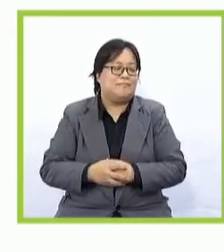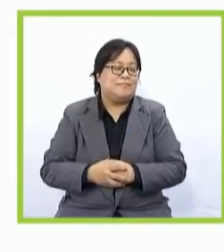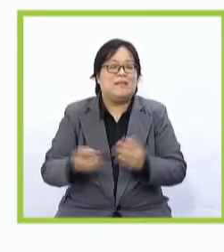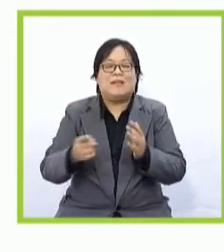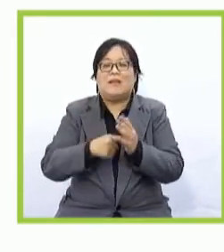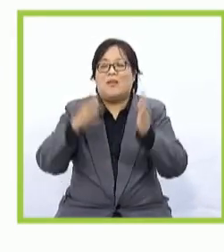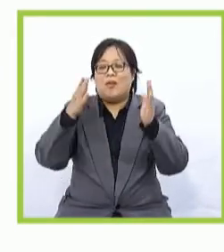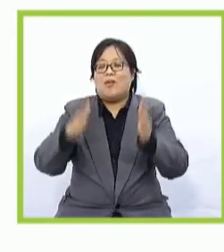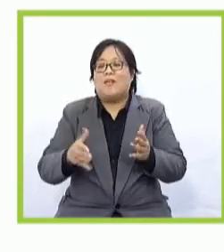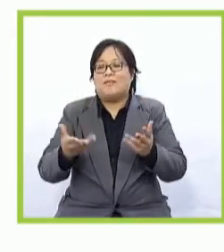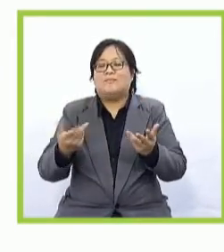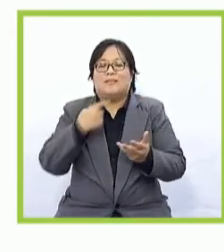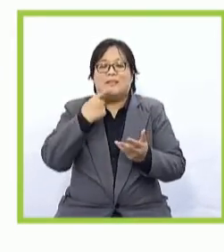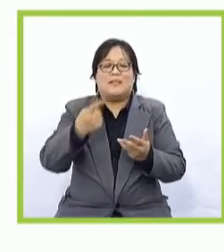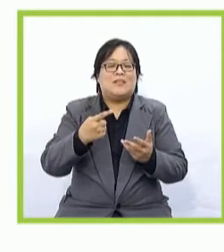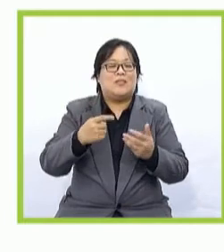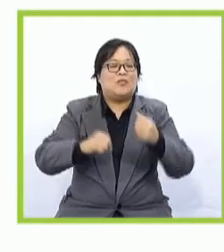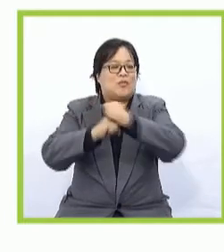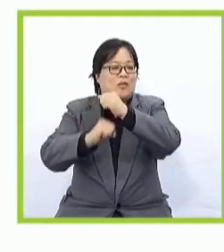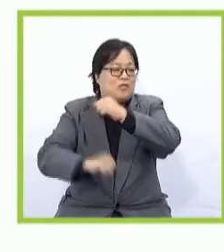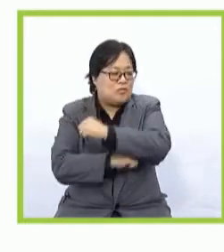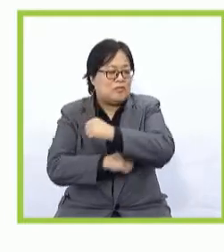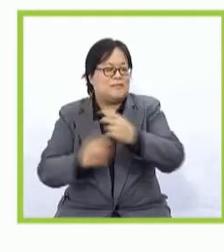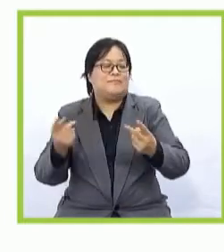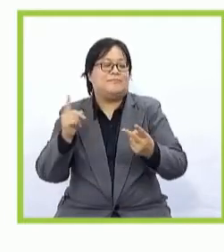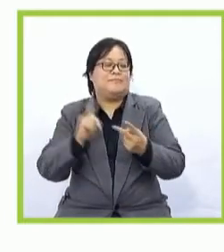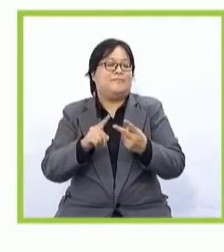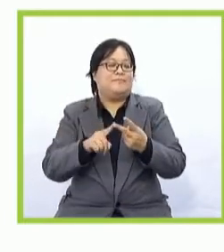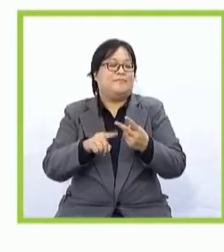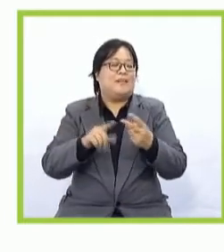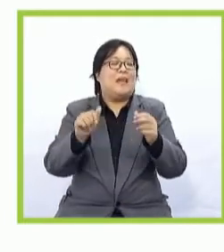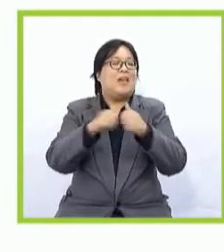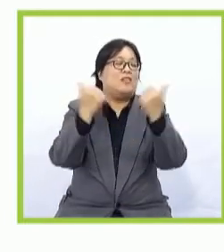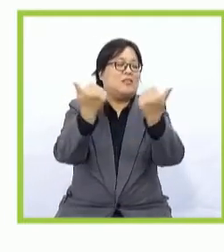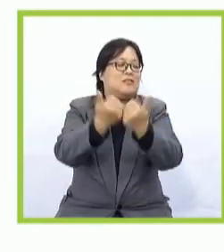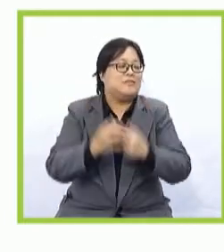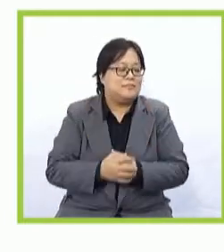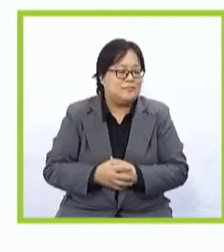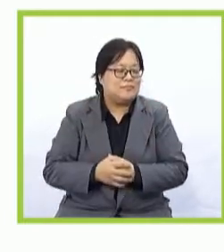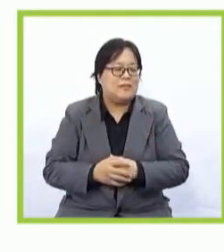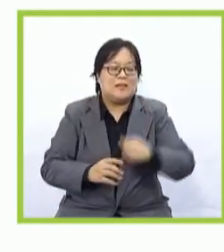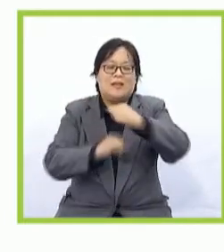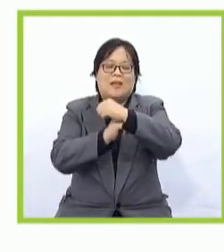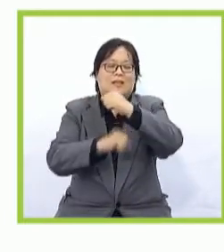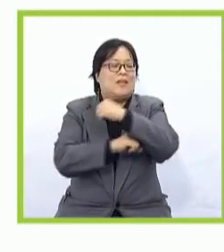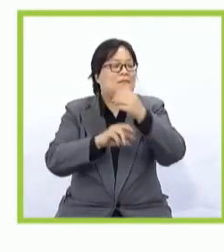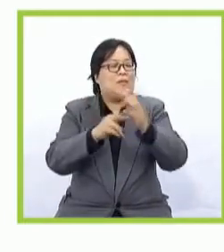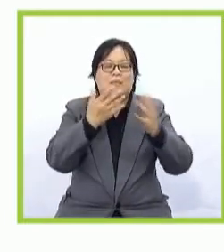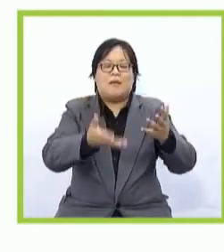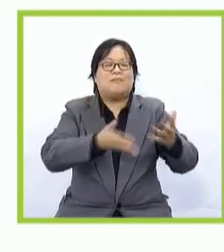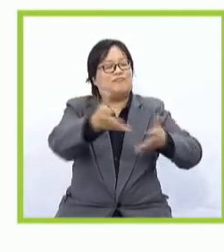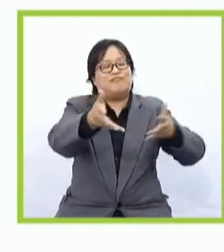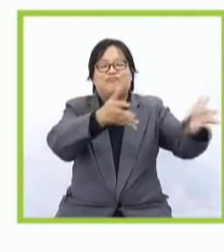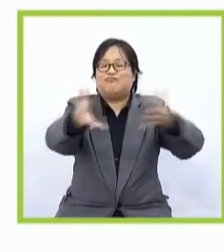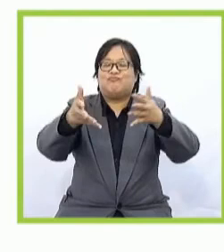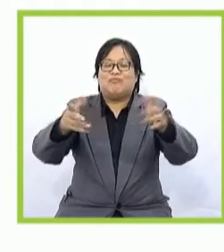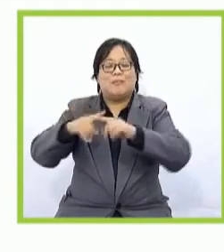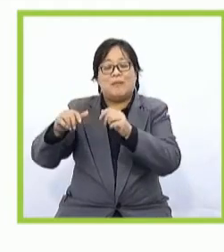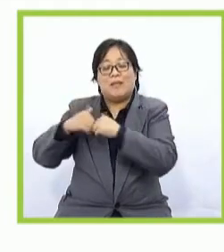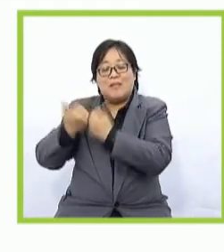people in social theory talk about structure and agency. Structure is all those things around us, and agency is about what we